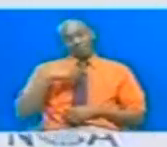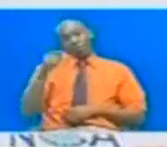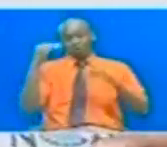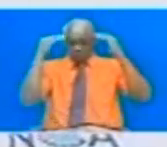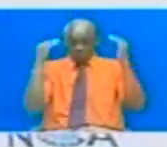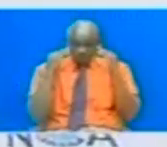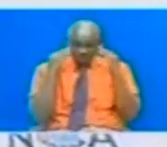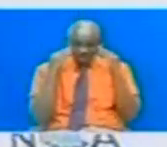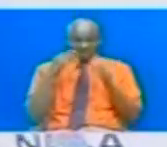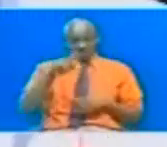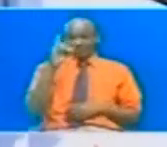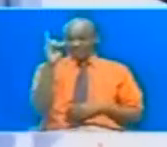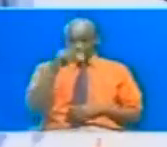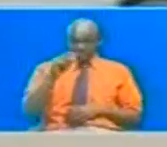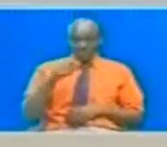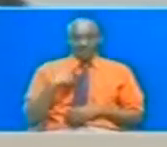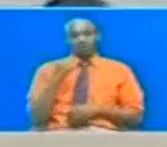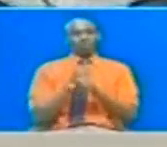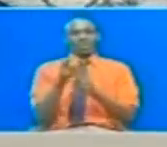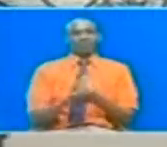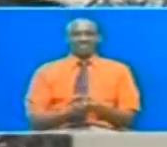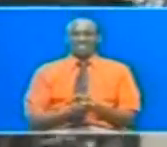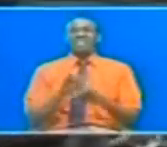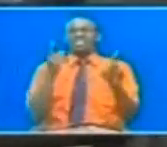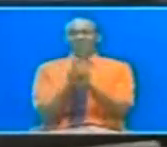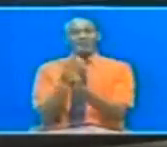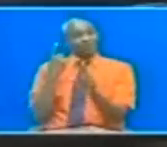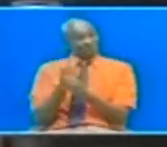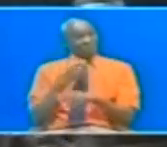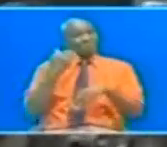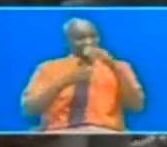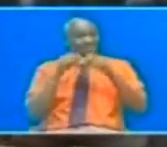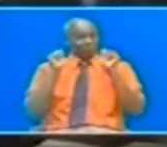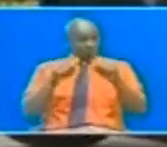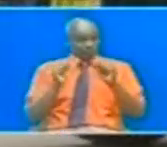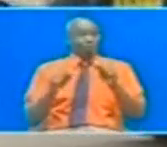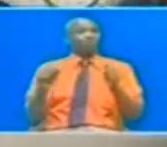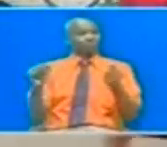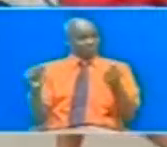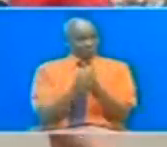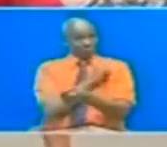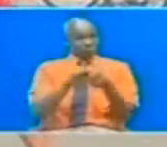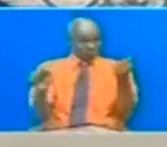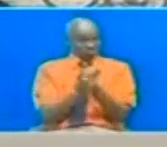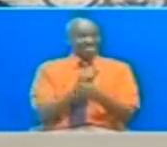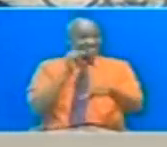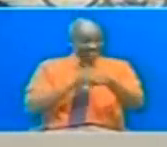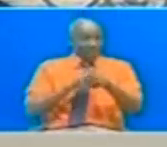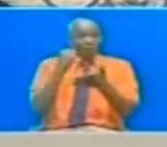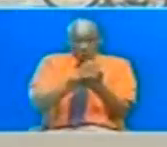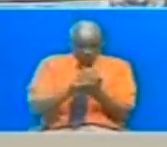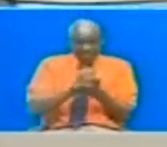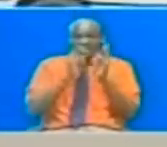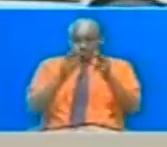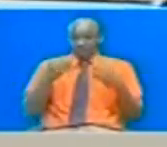it's the DPP who does the prosecution. A number of buildings may soon face demolition. That is once an audit report by a